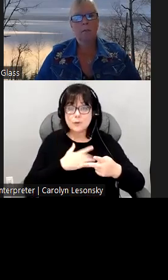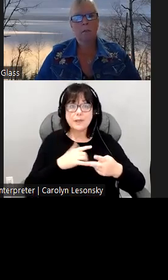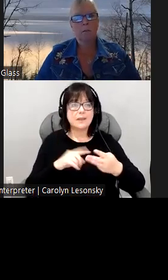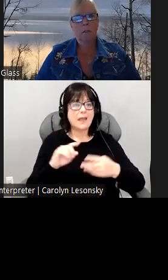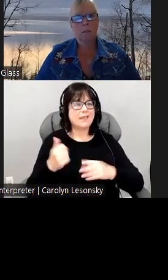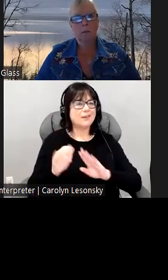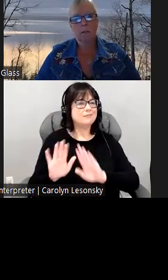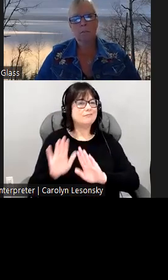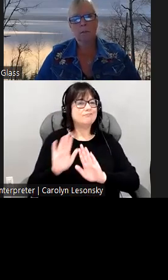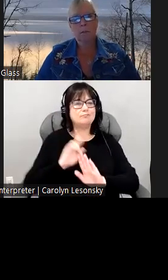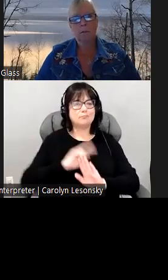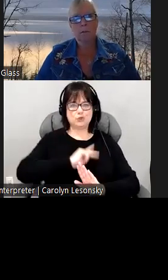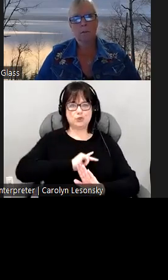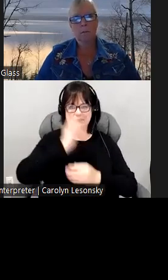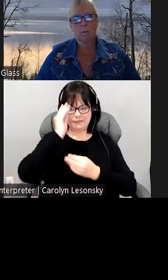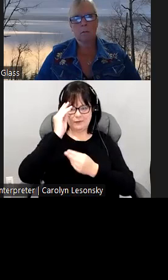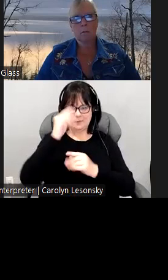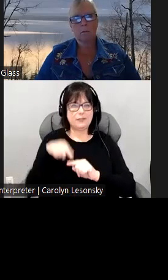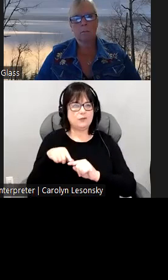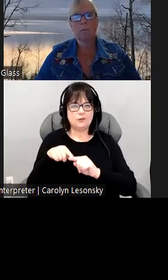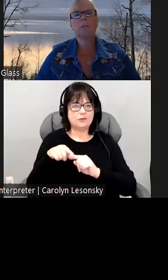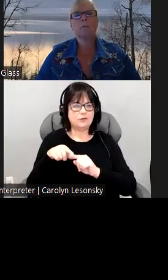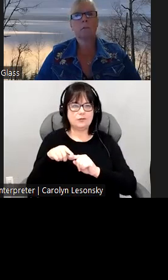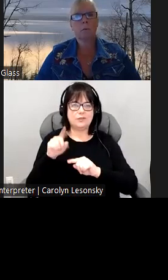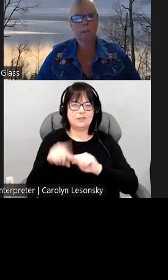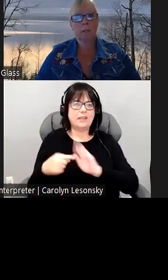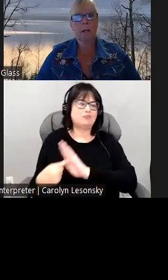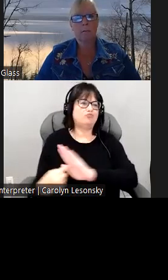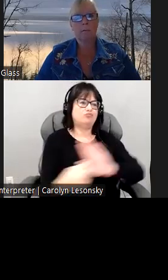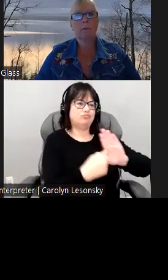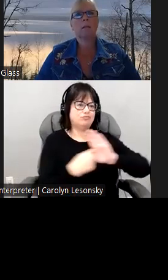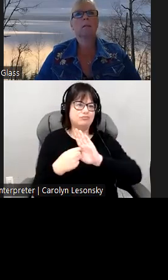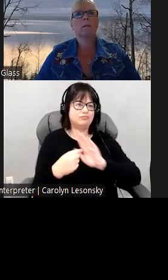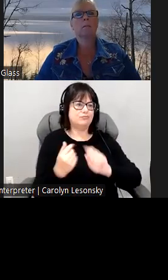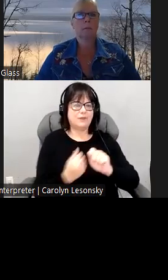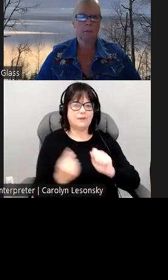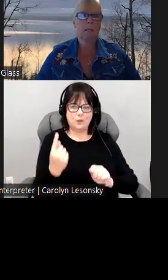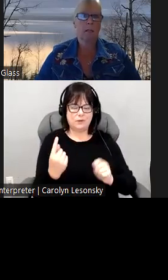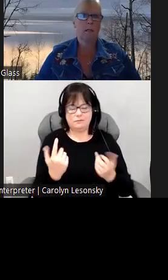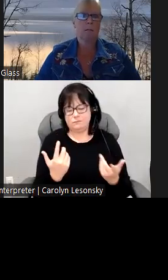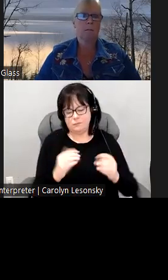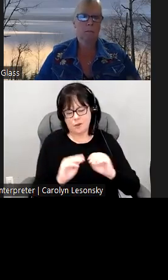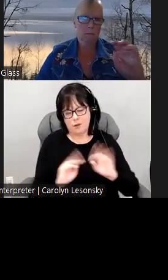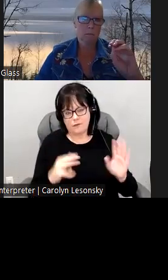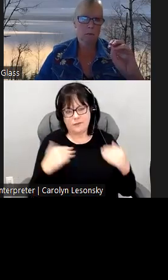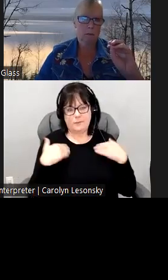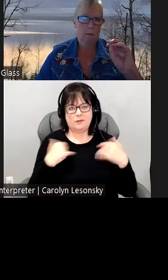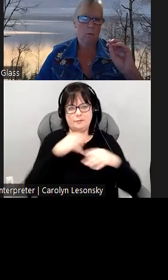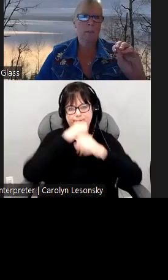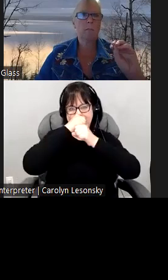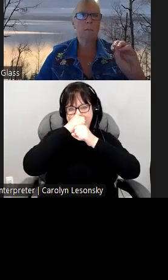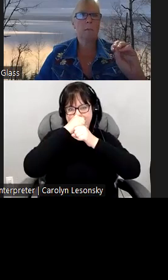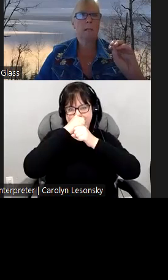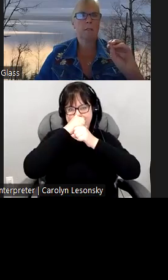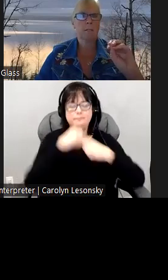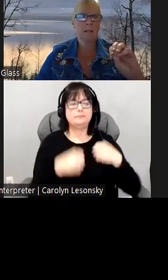obviously the ministry isn't going to produce provincial reports that have personal data in them. Only